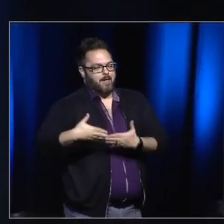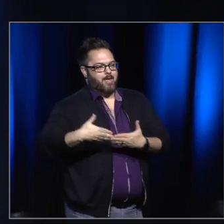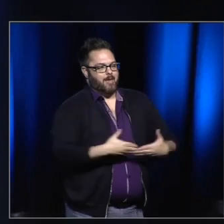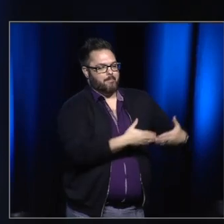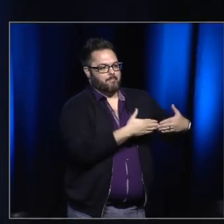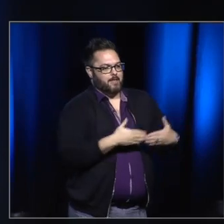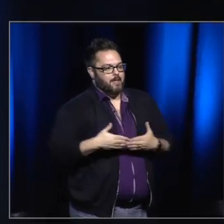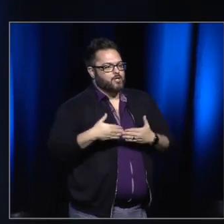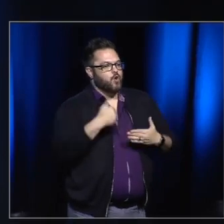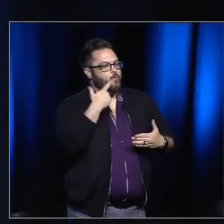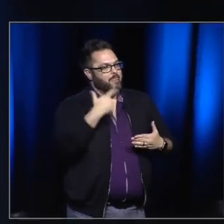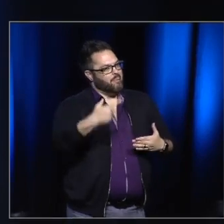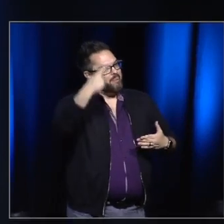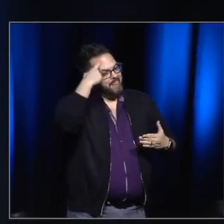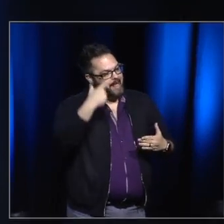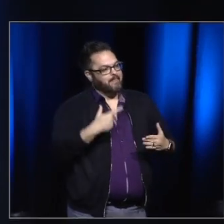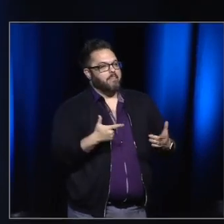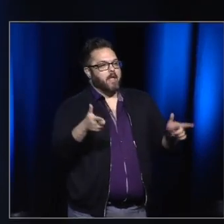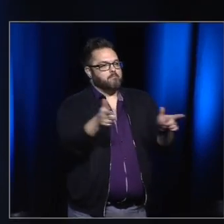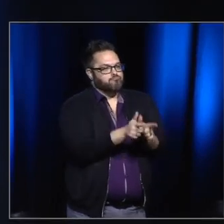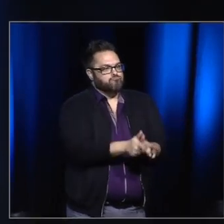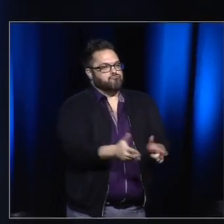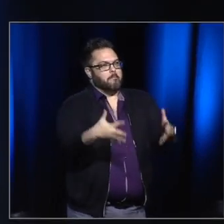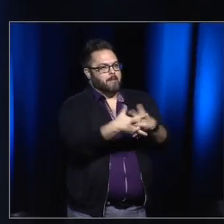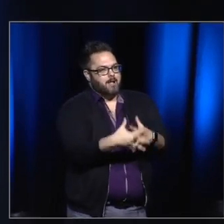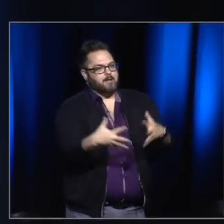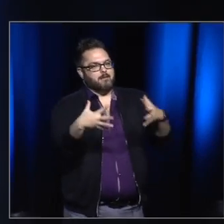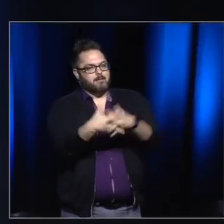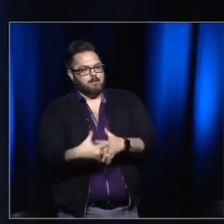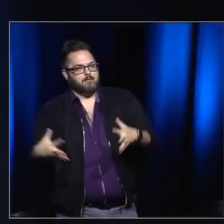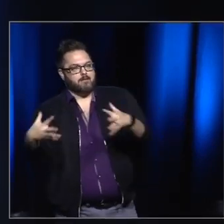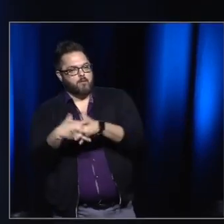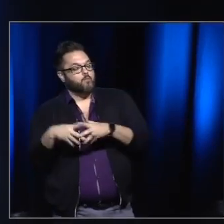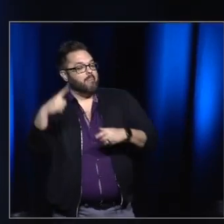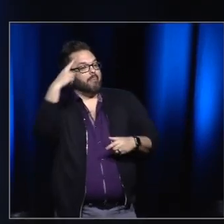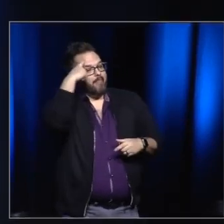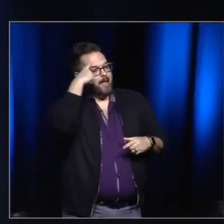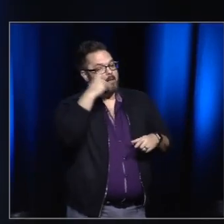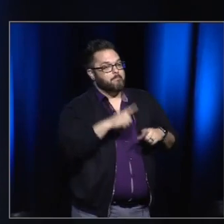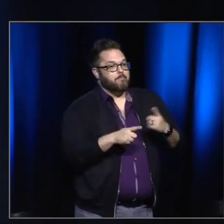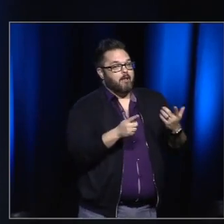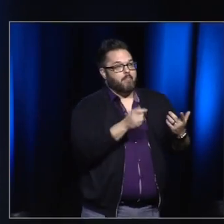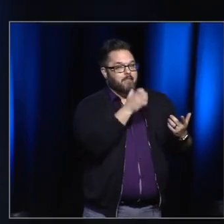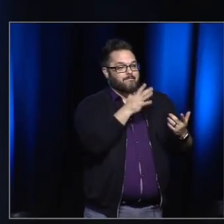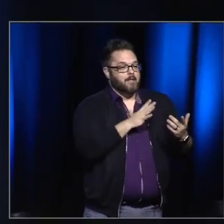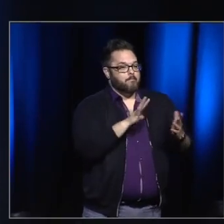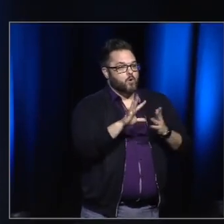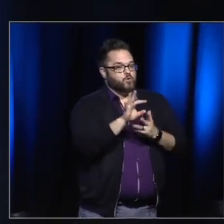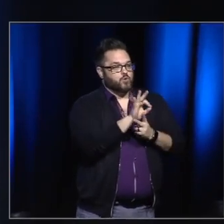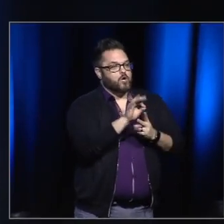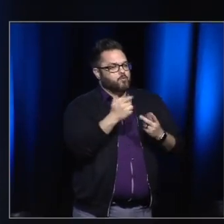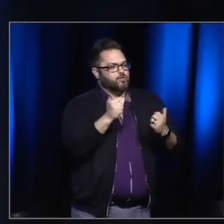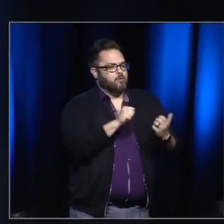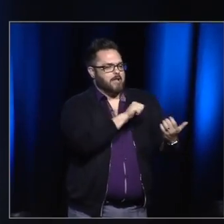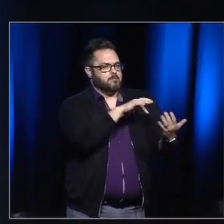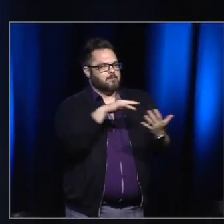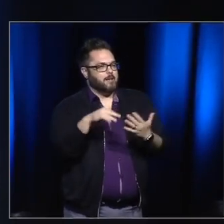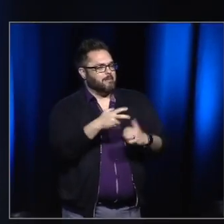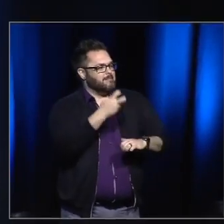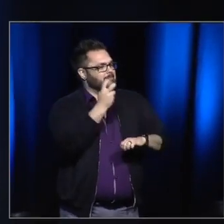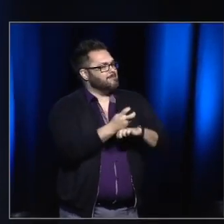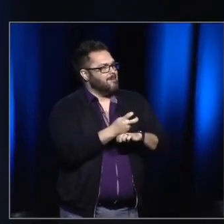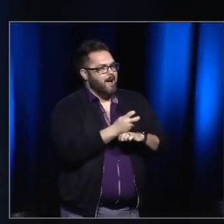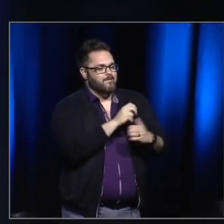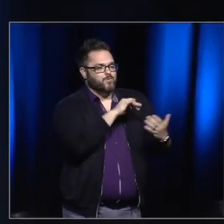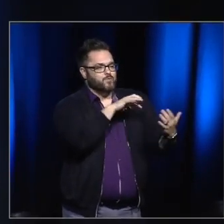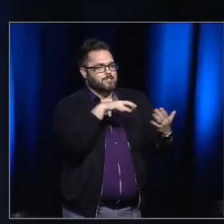male. And then within that, getting at female choice, that's difficult. We've tried it before. I think Janet's group tried. It's a very difficult question to get at, and